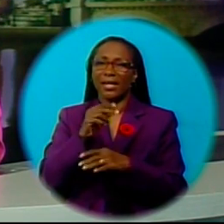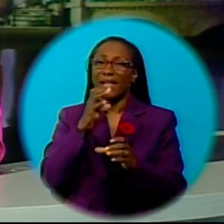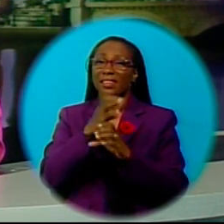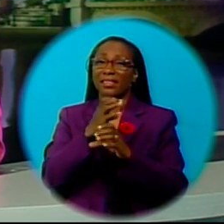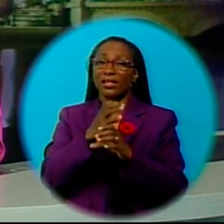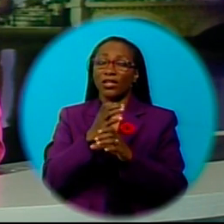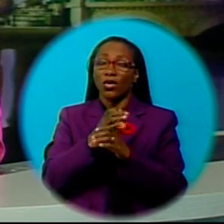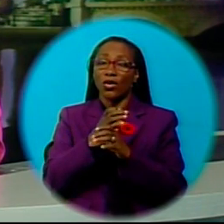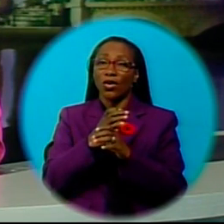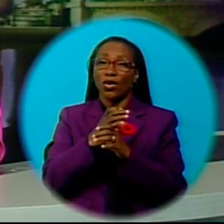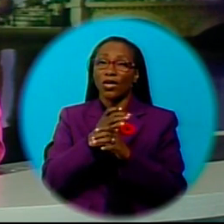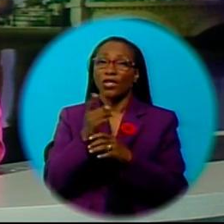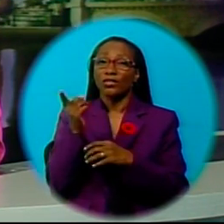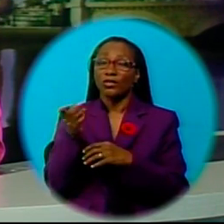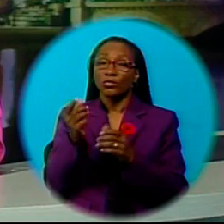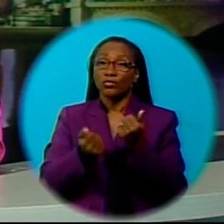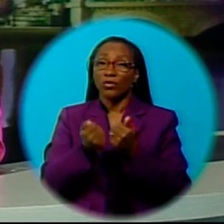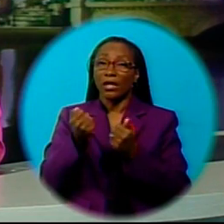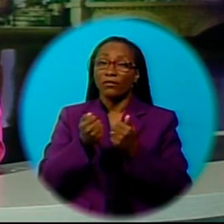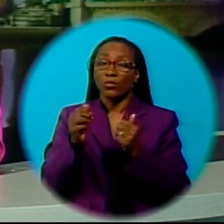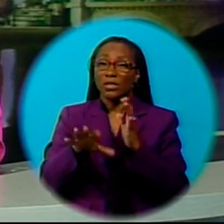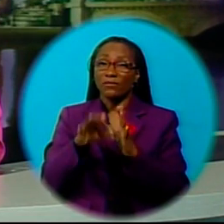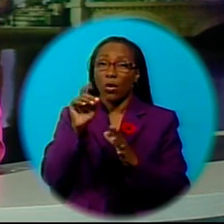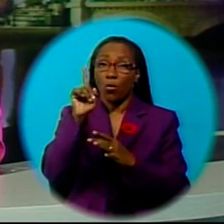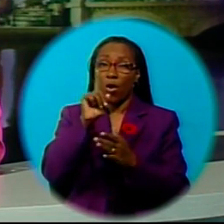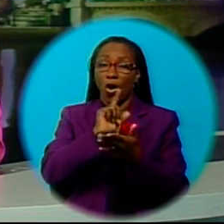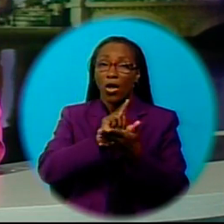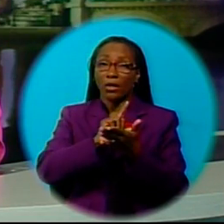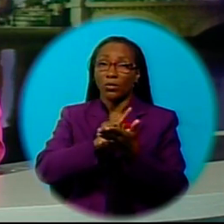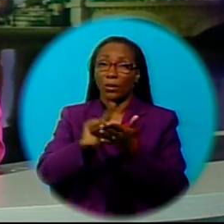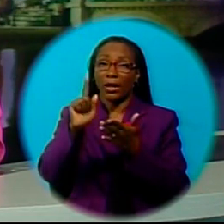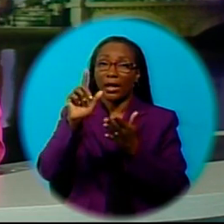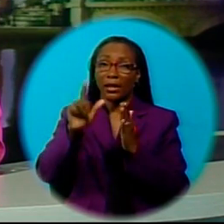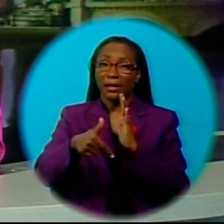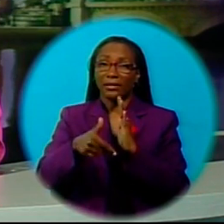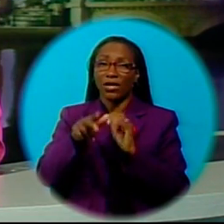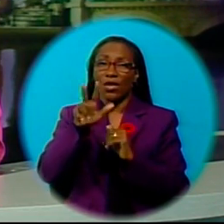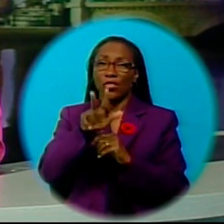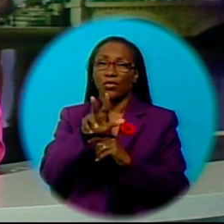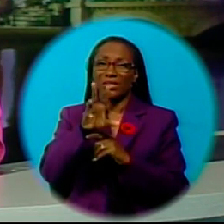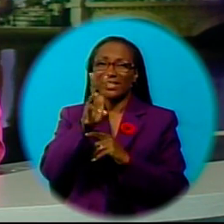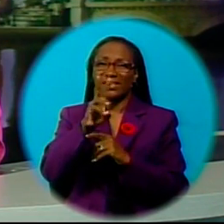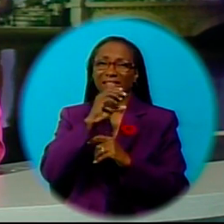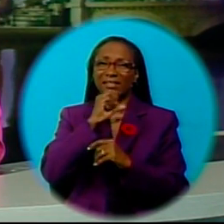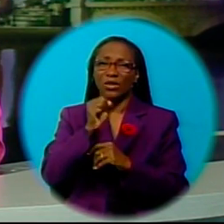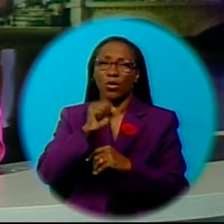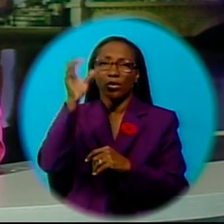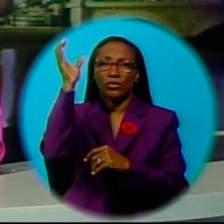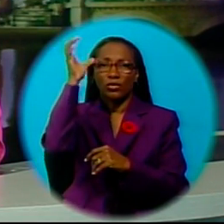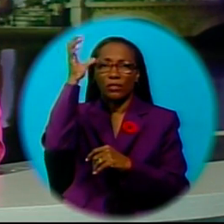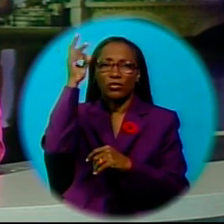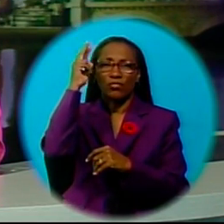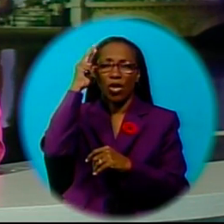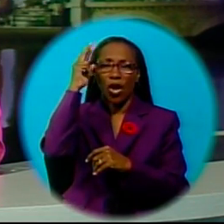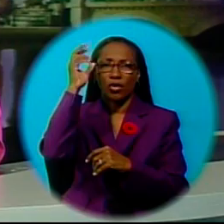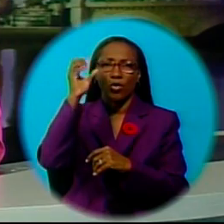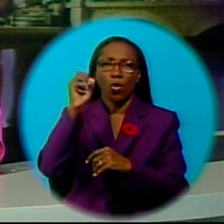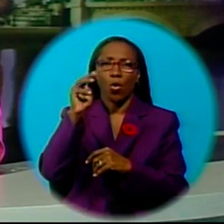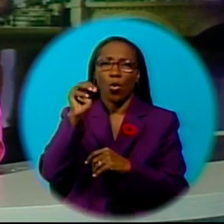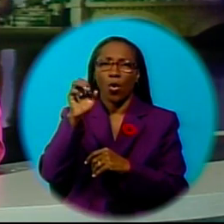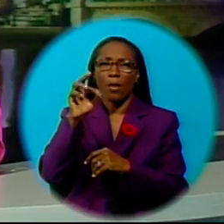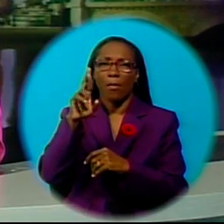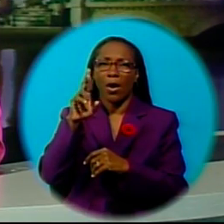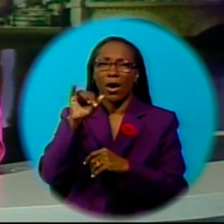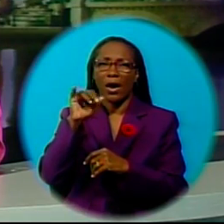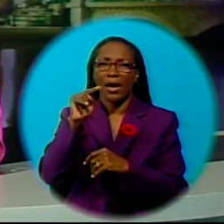she disappeared along Charleston Park, St. Michael. 36-year-old Sheriff Ricardo Omar Ince of Nursery Number 2, 4